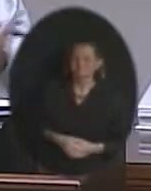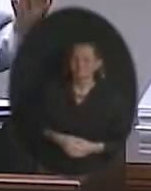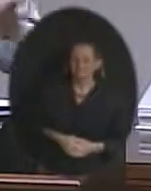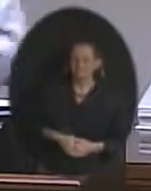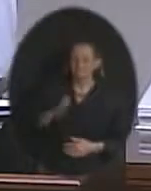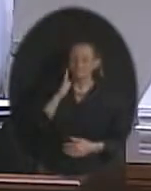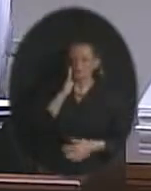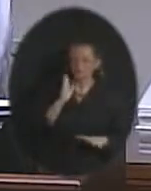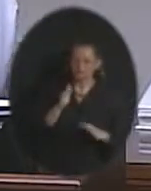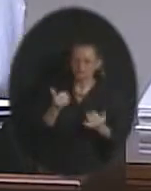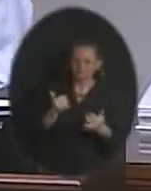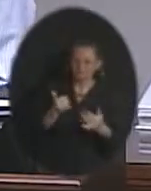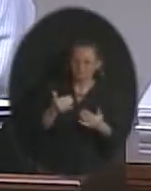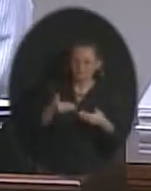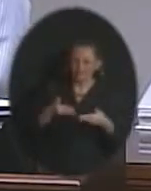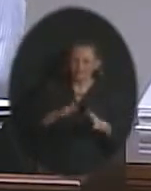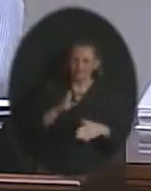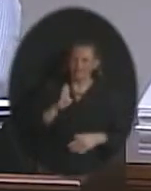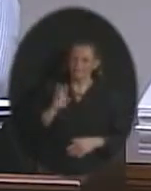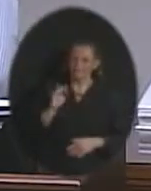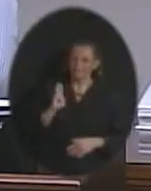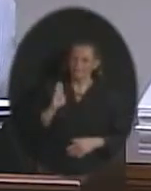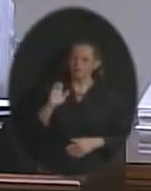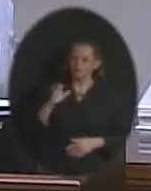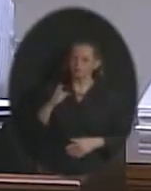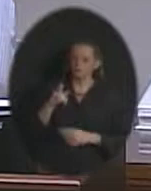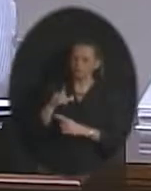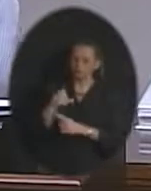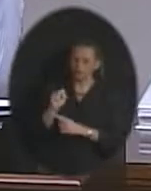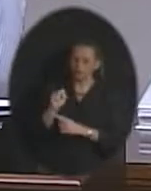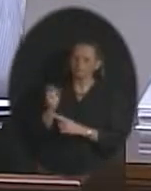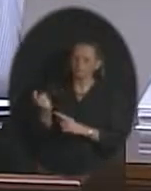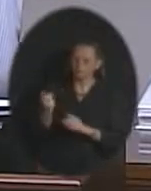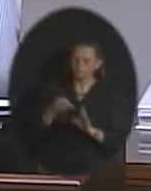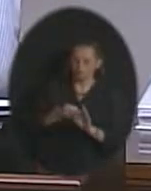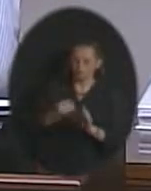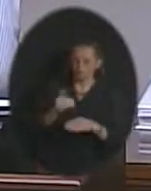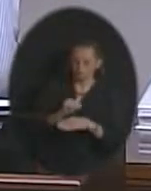and Bob Charlesworth has joined us this evening. He's gonna present some information